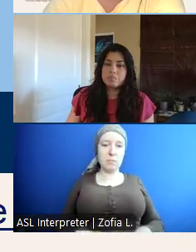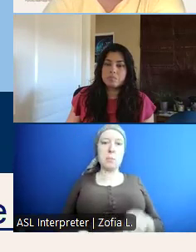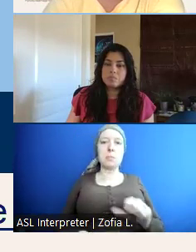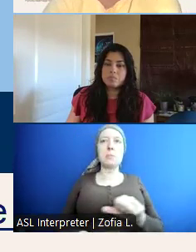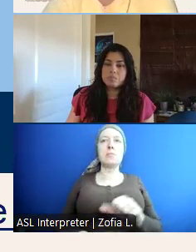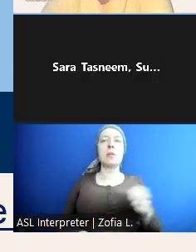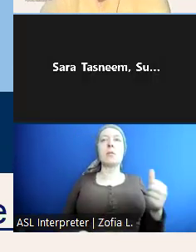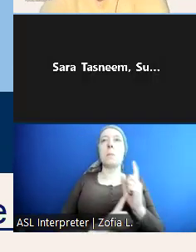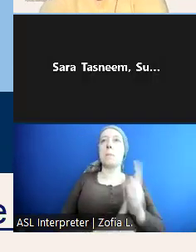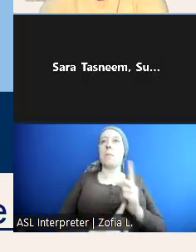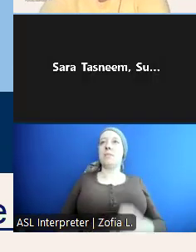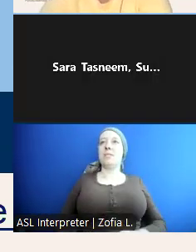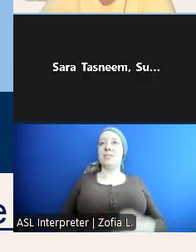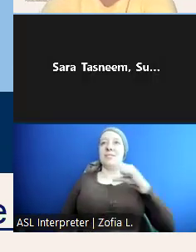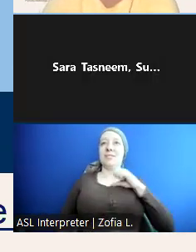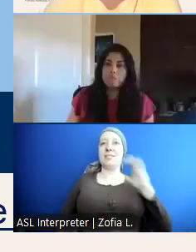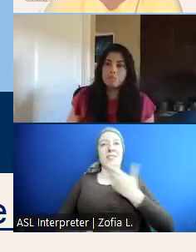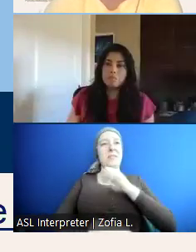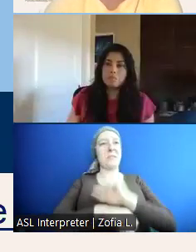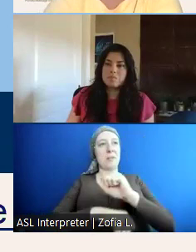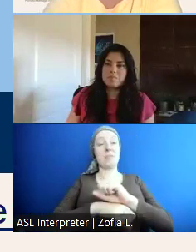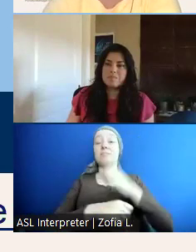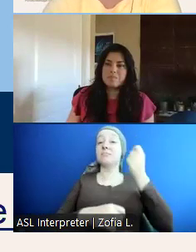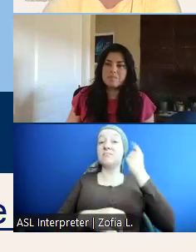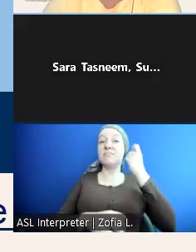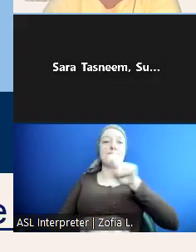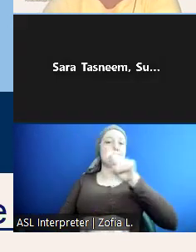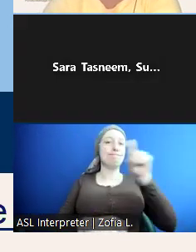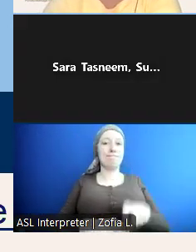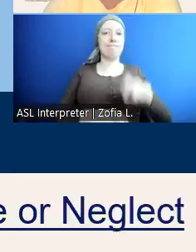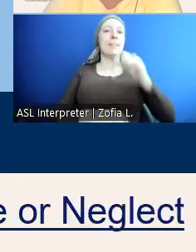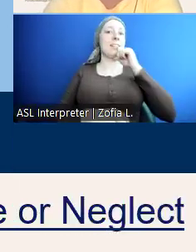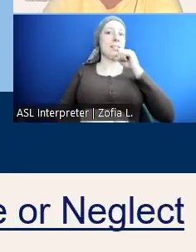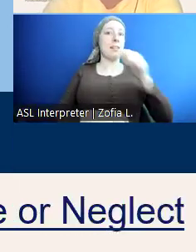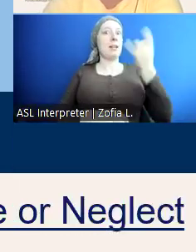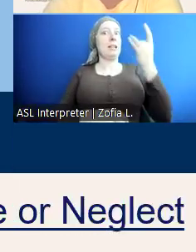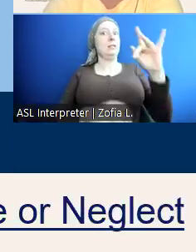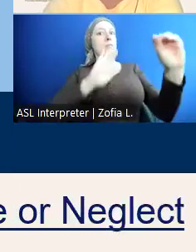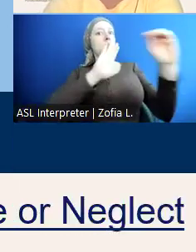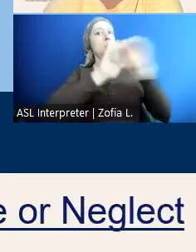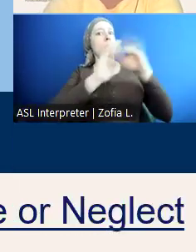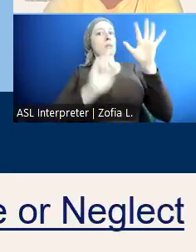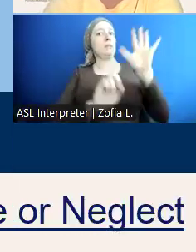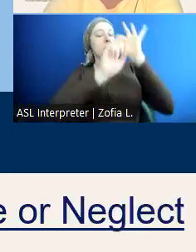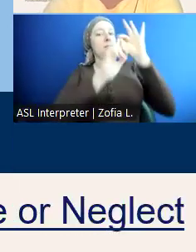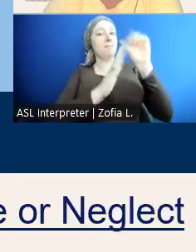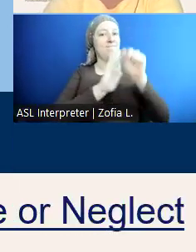another moment, I think, of pride in our work, and though Texas is not an 18 no exception state, during